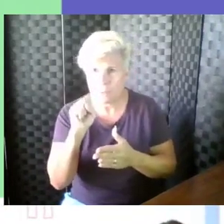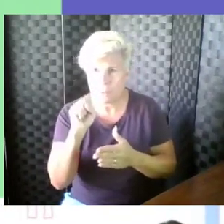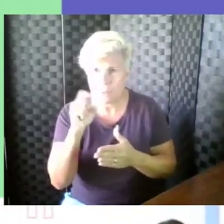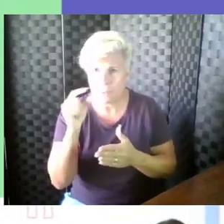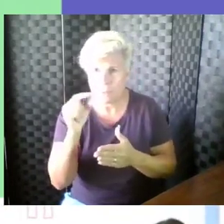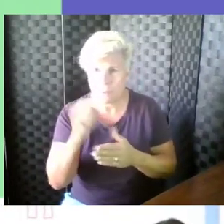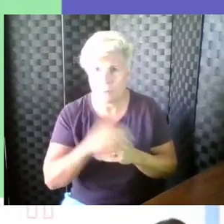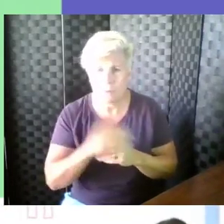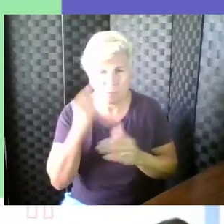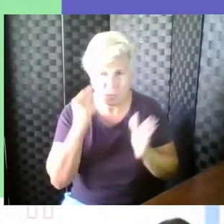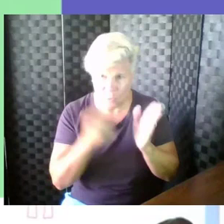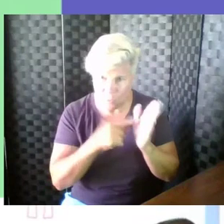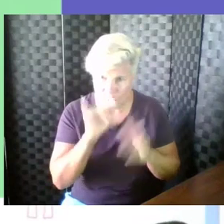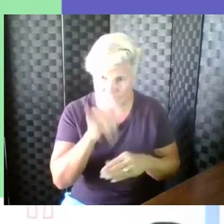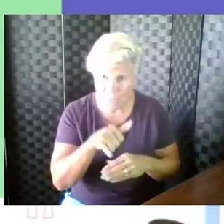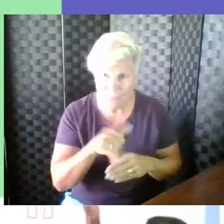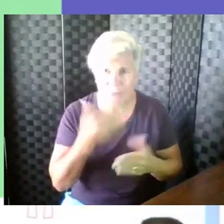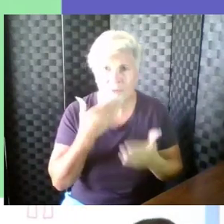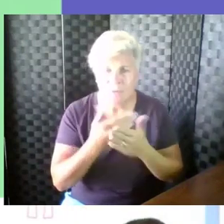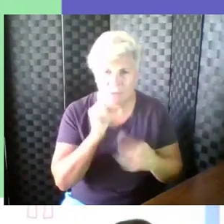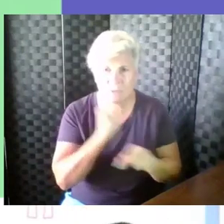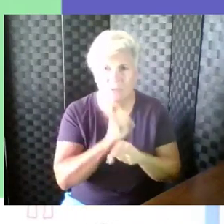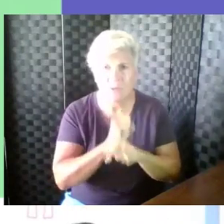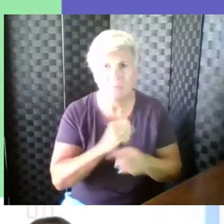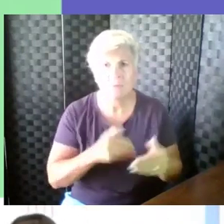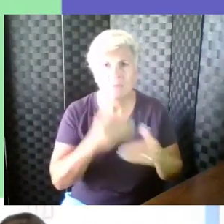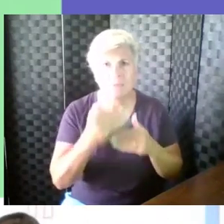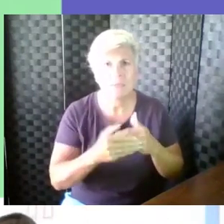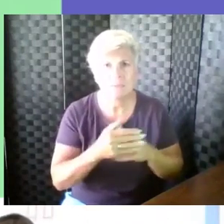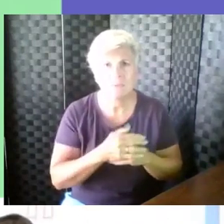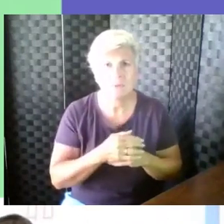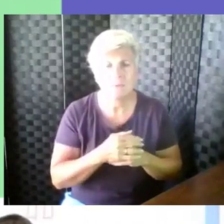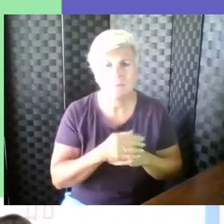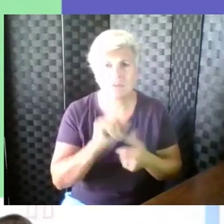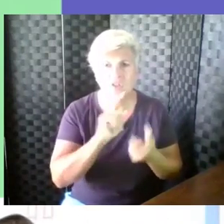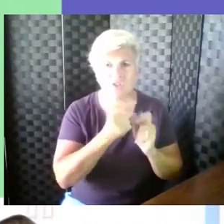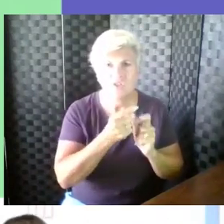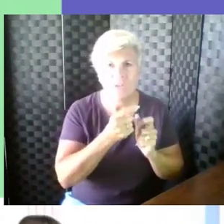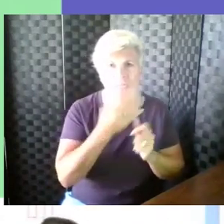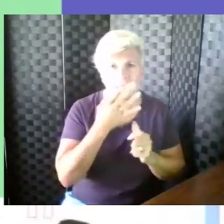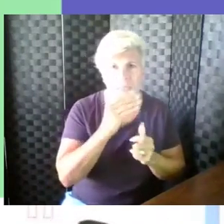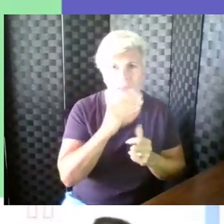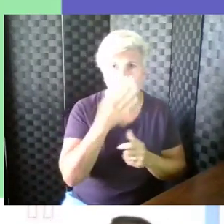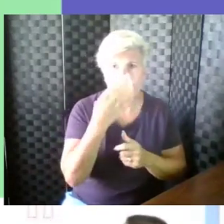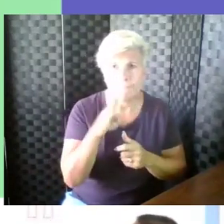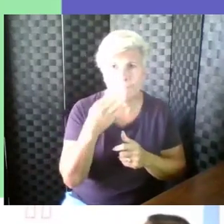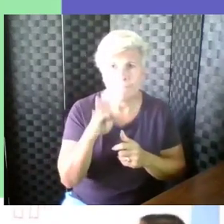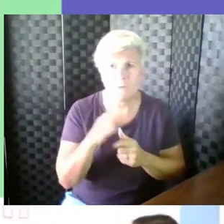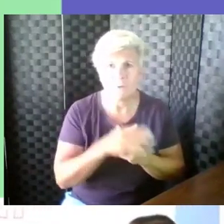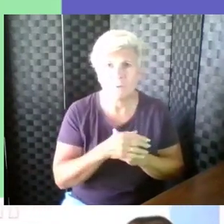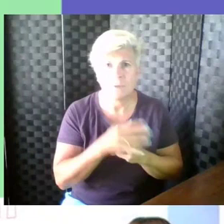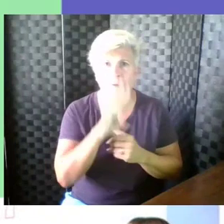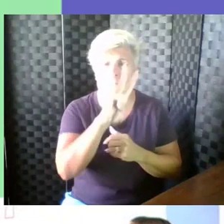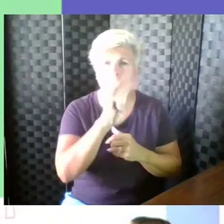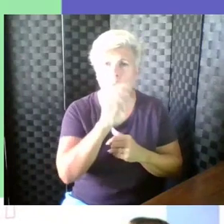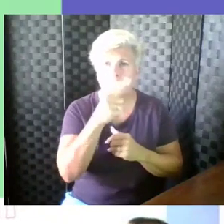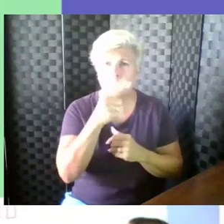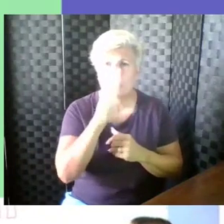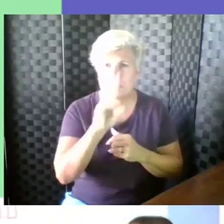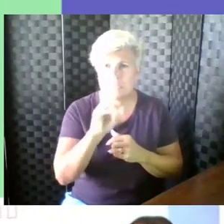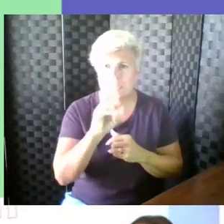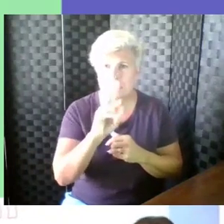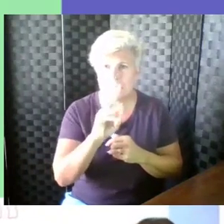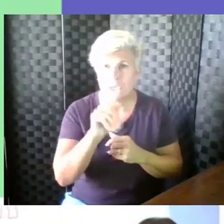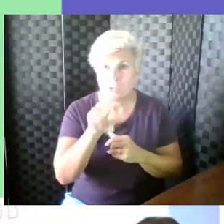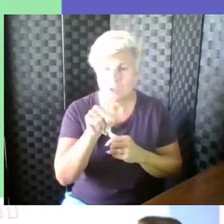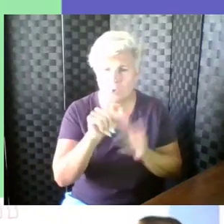Have you noticed that? Great, let's do the next one. So let's change our pen color here. Now we're going to do 426.